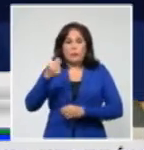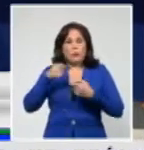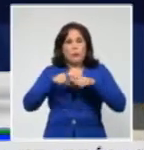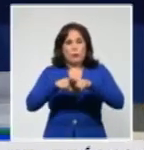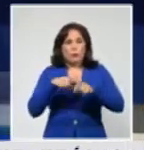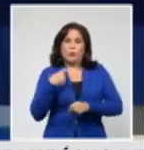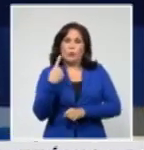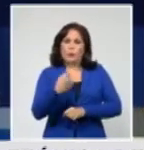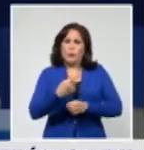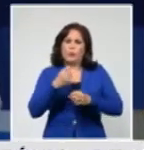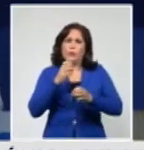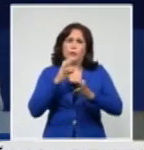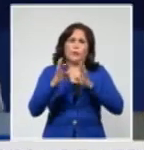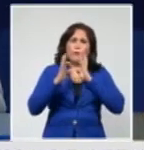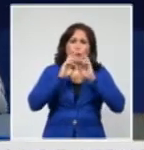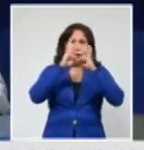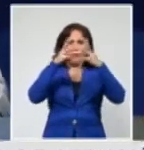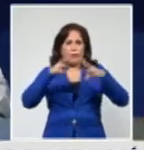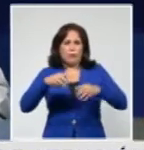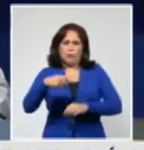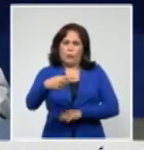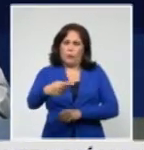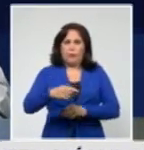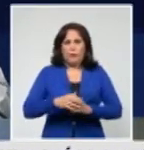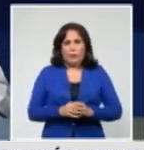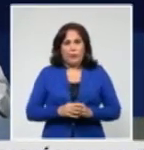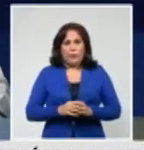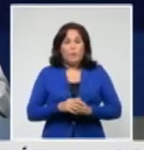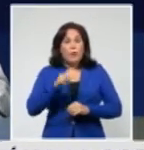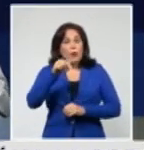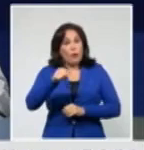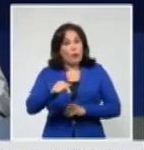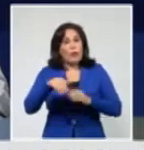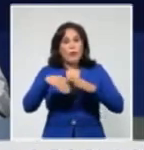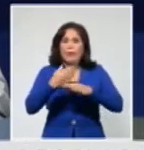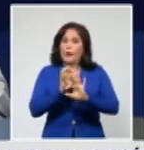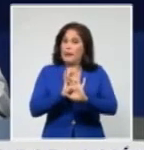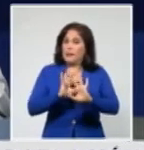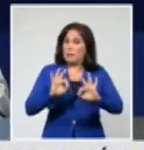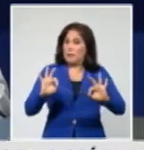interpreter, and good morning to everyone tuned in to this briefing.